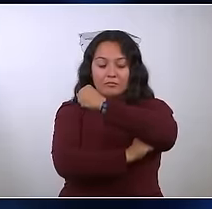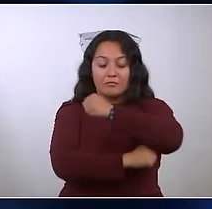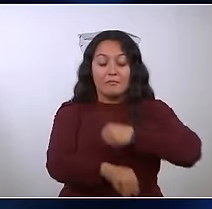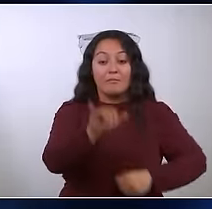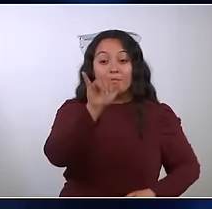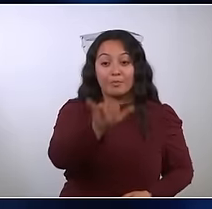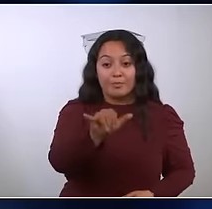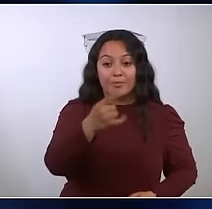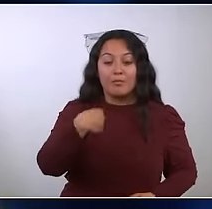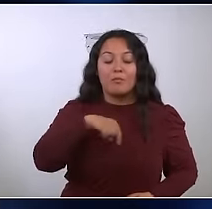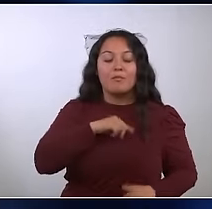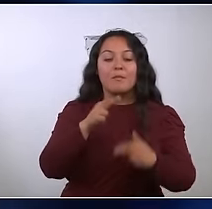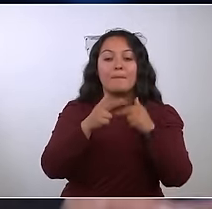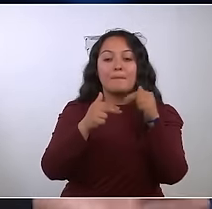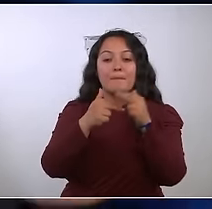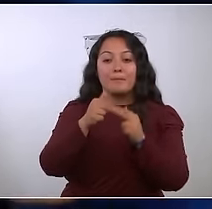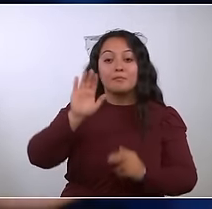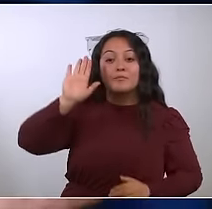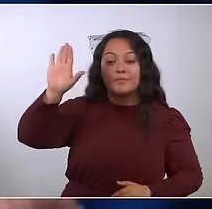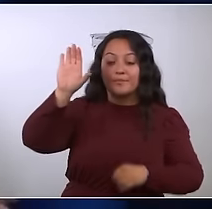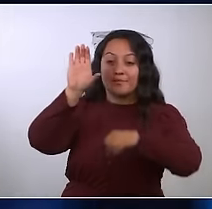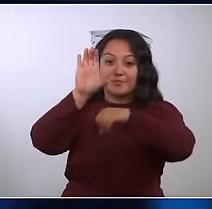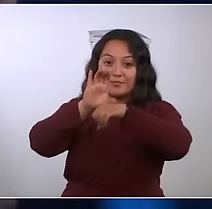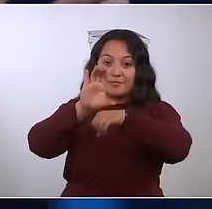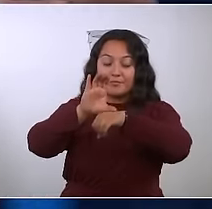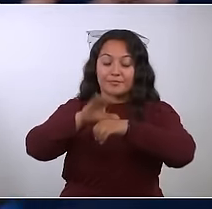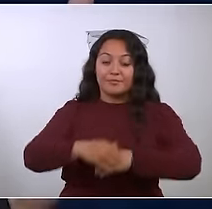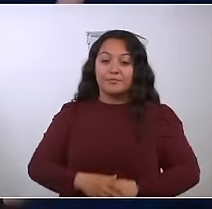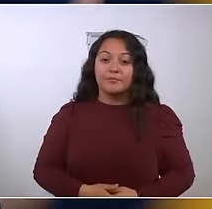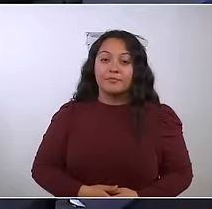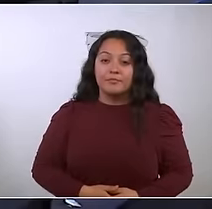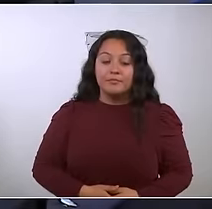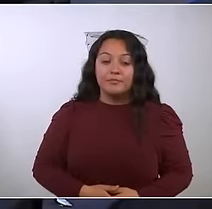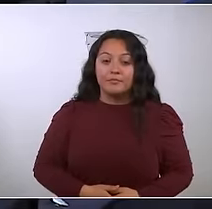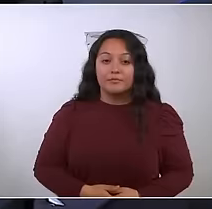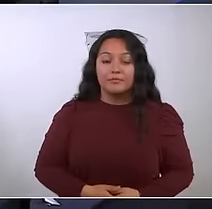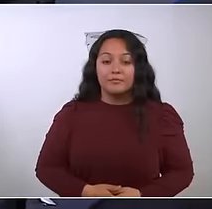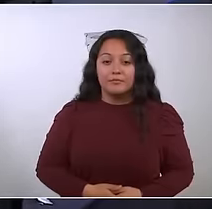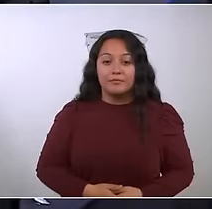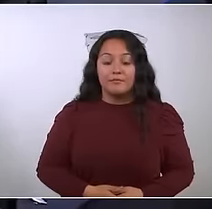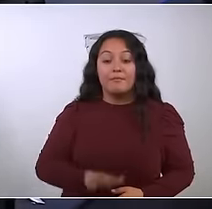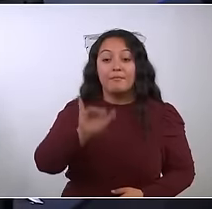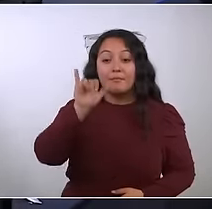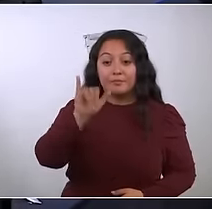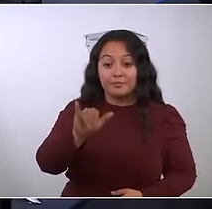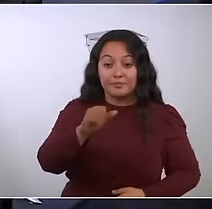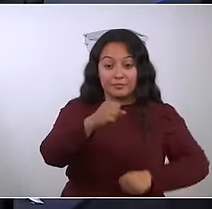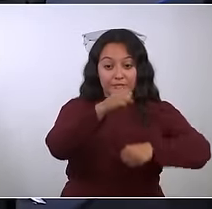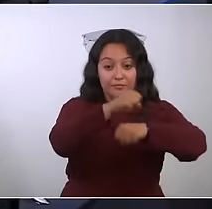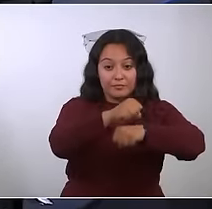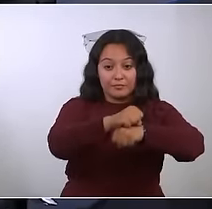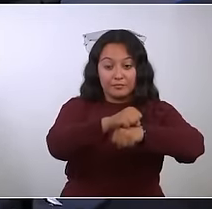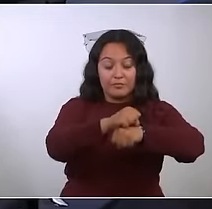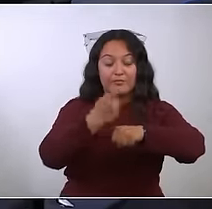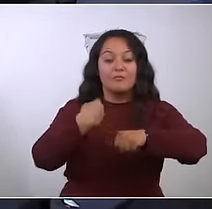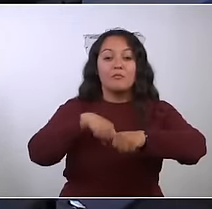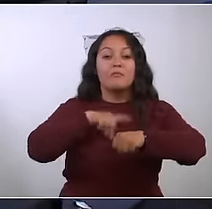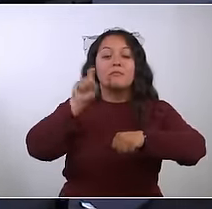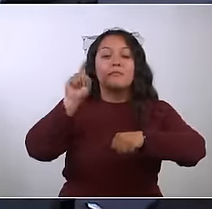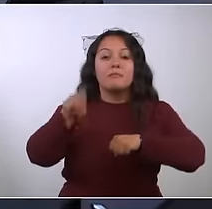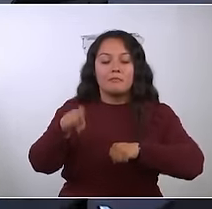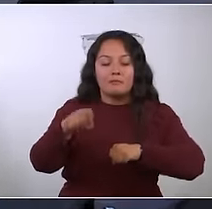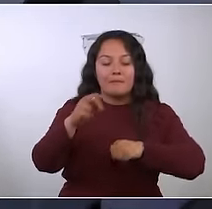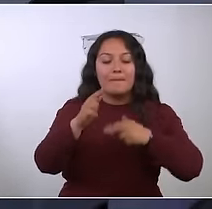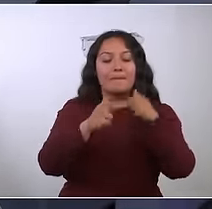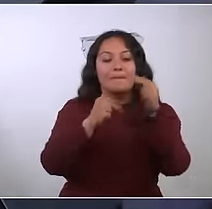church. Y sobre esa roca se edificará la iglesia. En esa roca vamos a edificar la iglesia. On that rock we